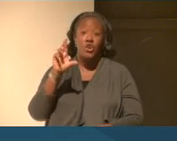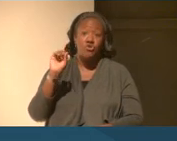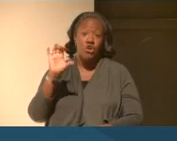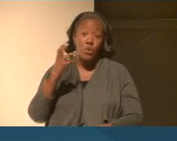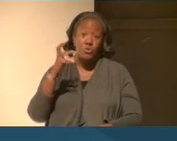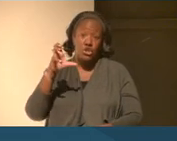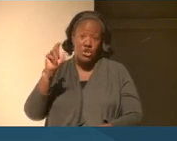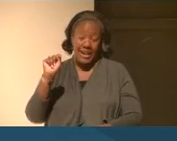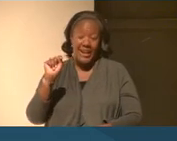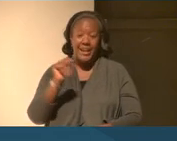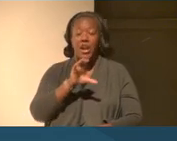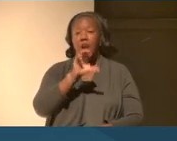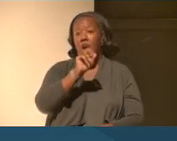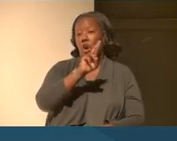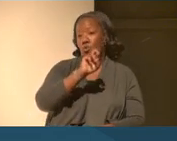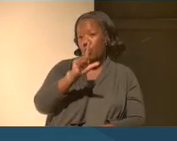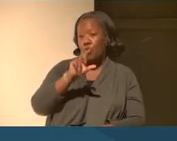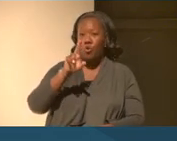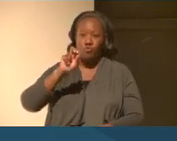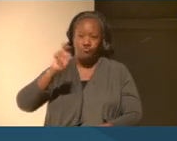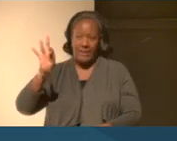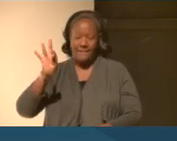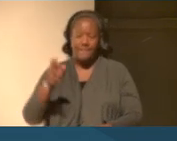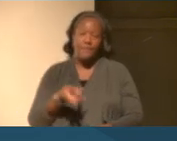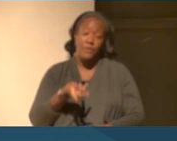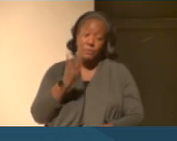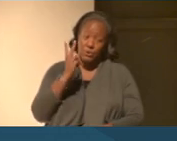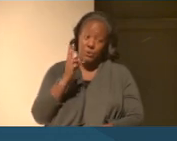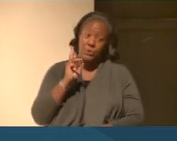And two twin sisters from Australia, very concerned